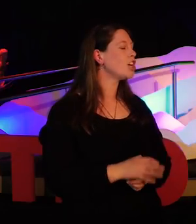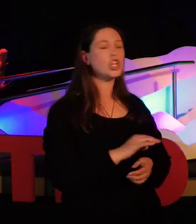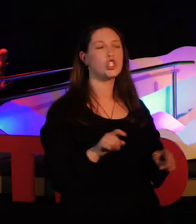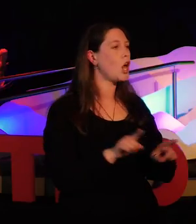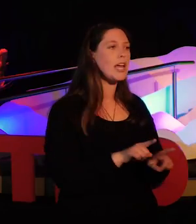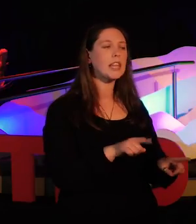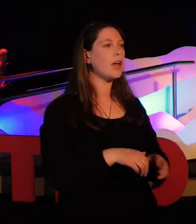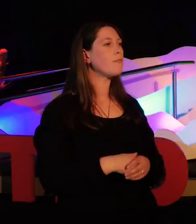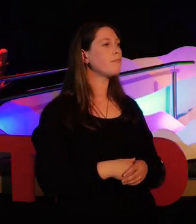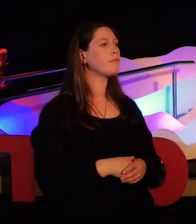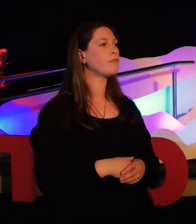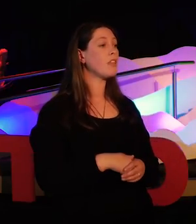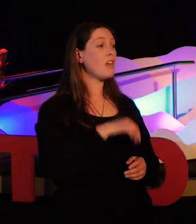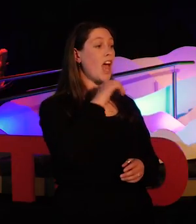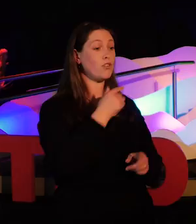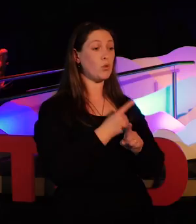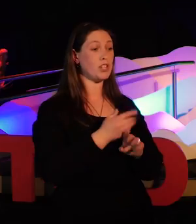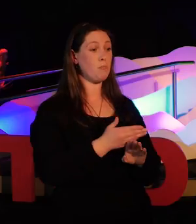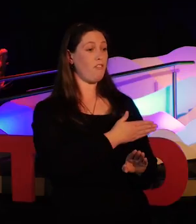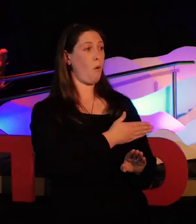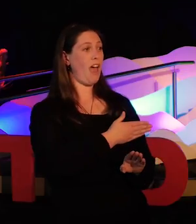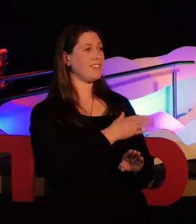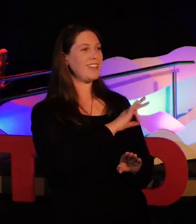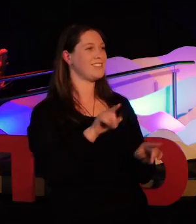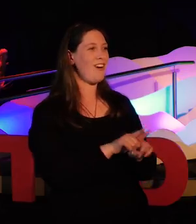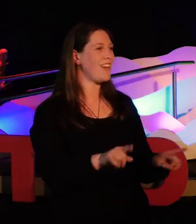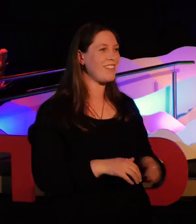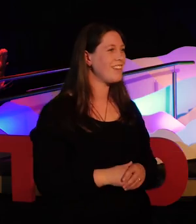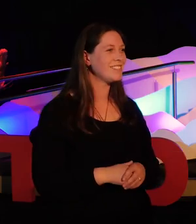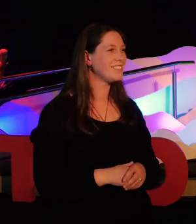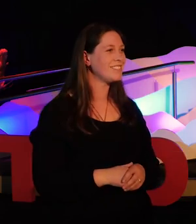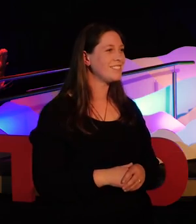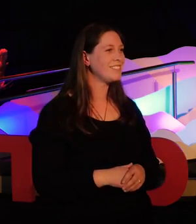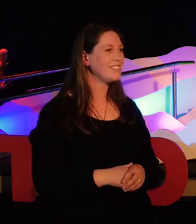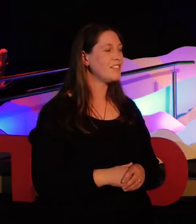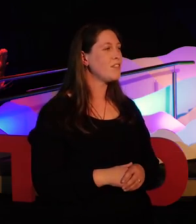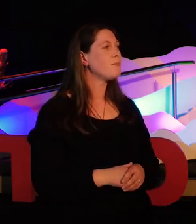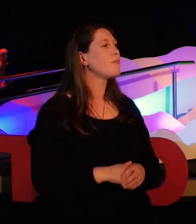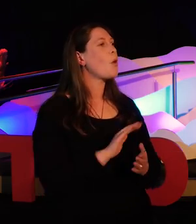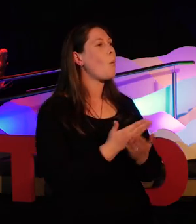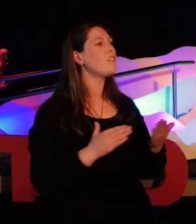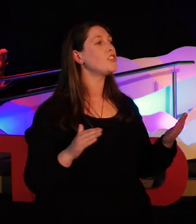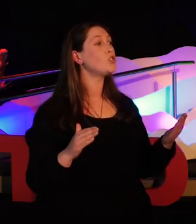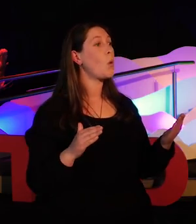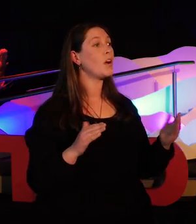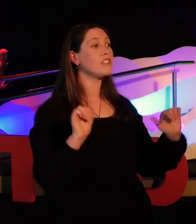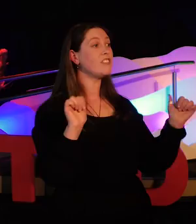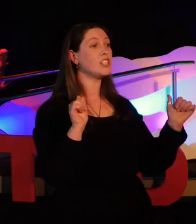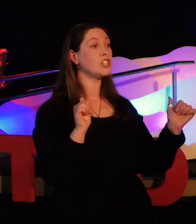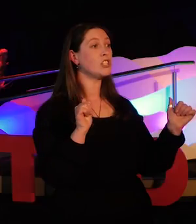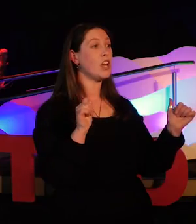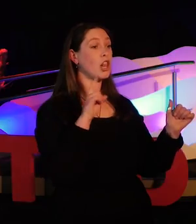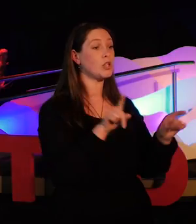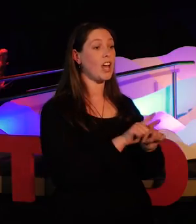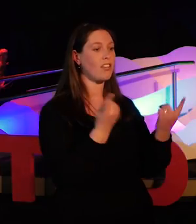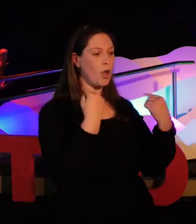It's not like that. And you get them beforehand, and you realize it's not like that. When the story's played out, it looks like I